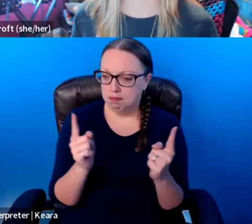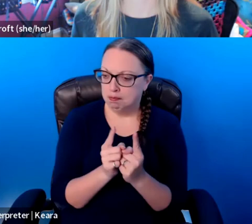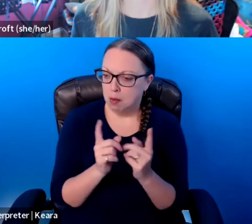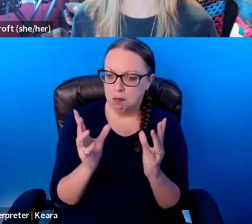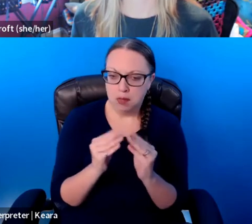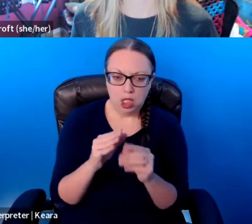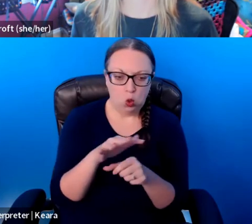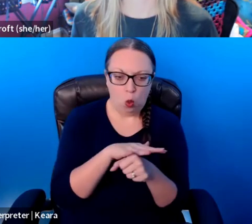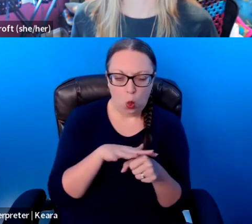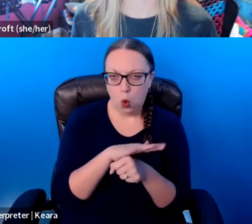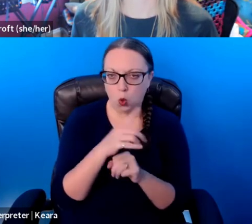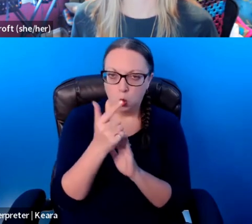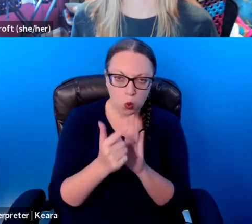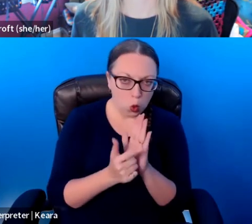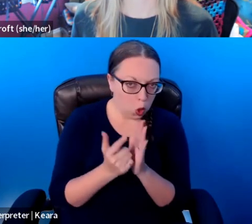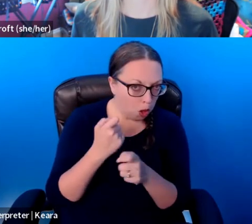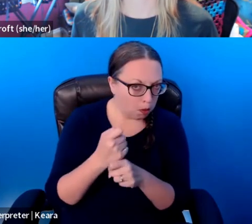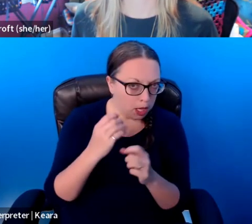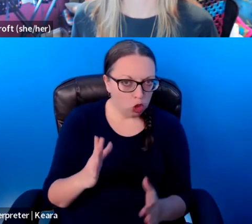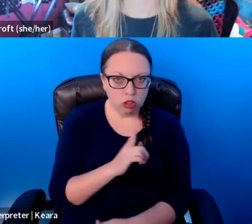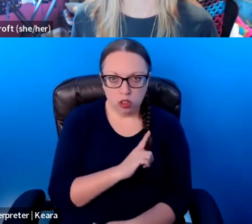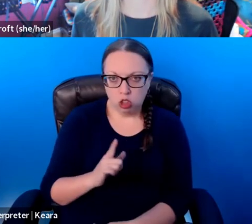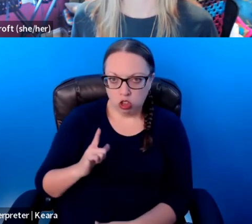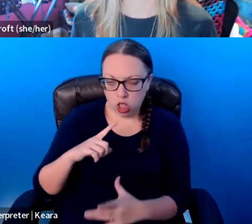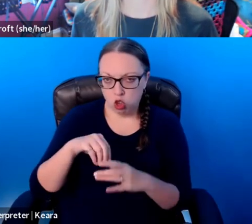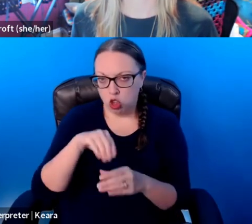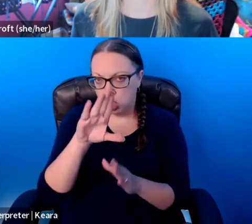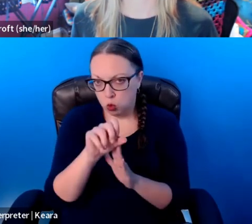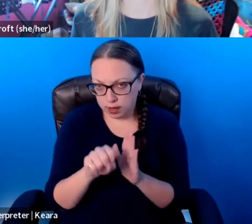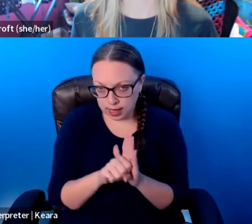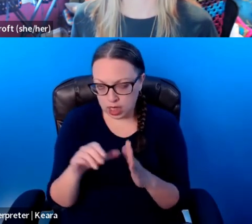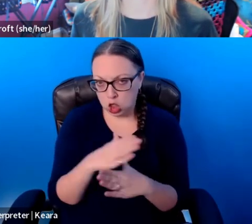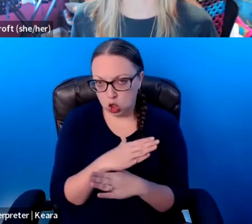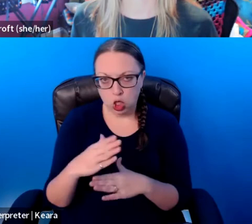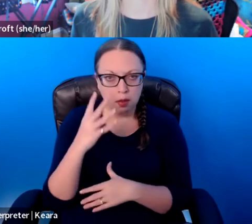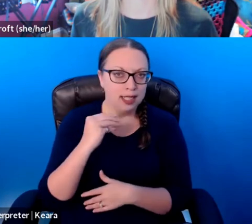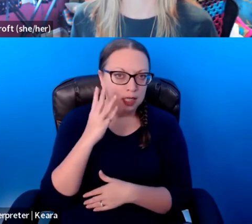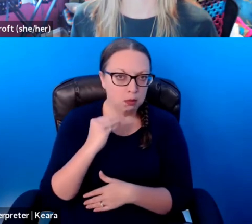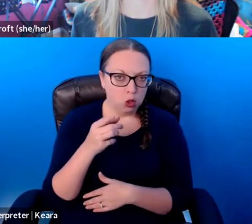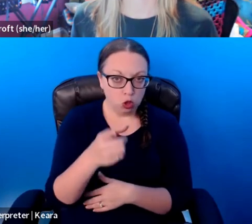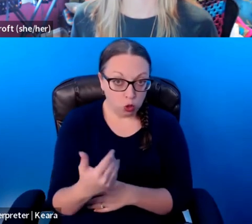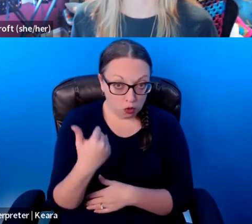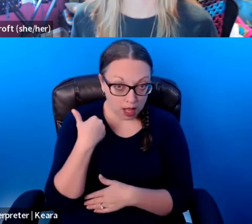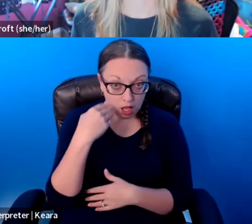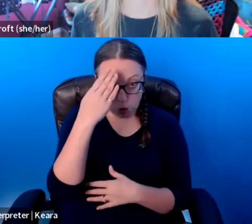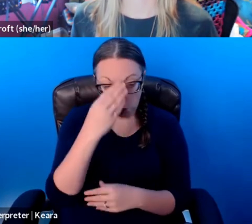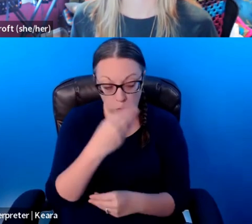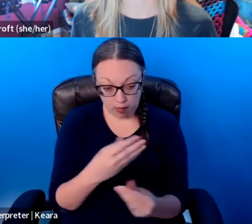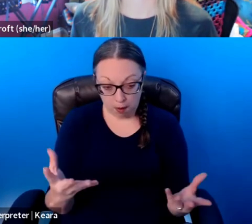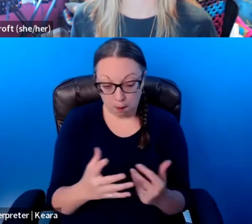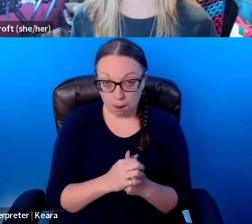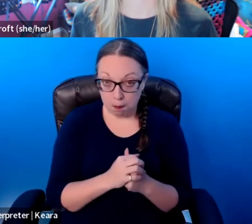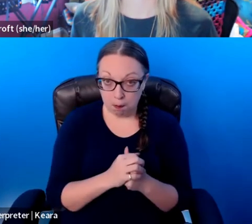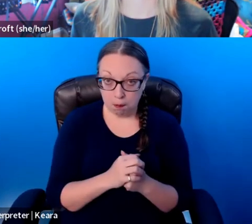local legislators within your state. It could be about sharing an experience that you've had with them. It can be about figuring out,